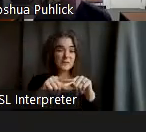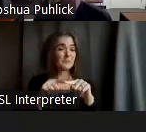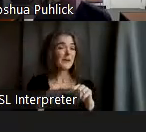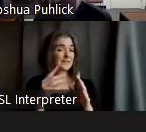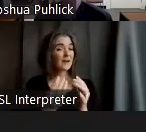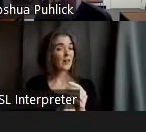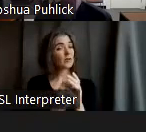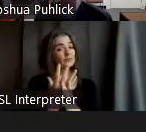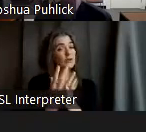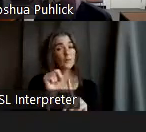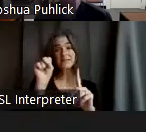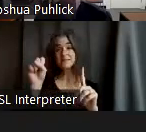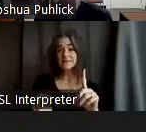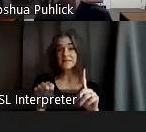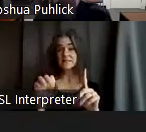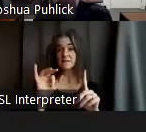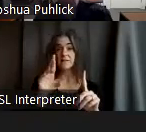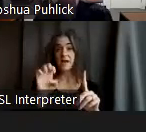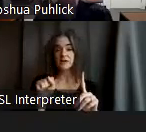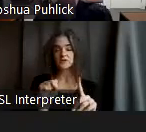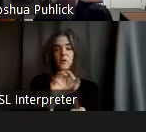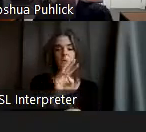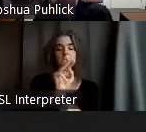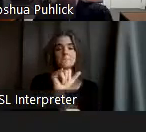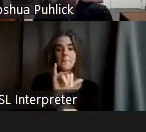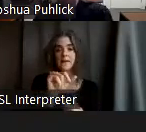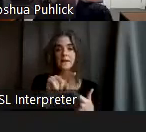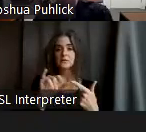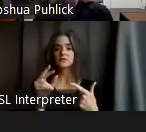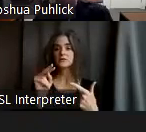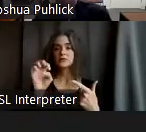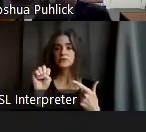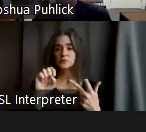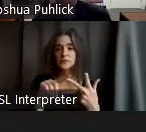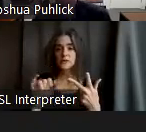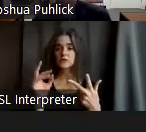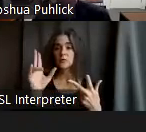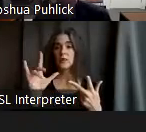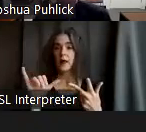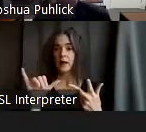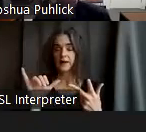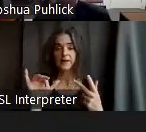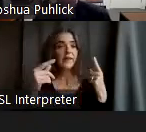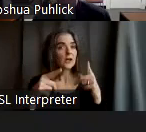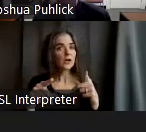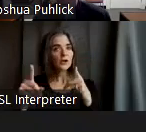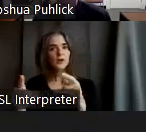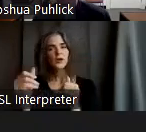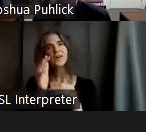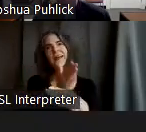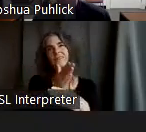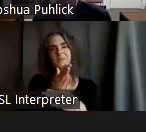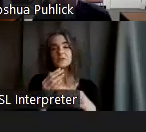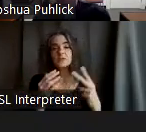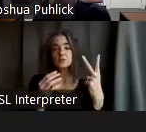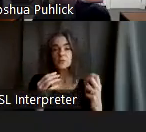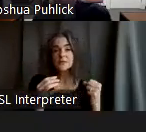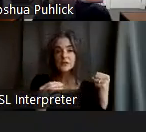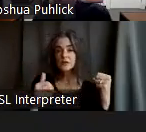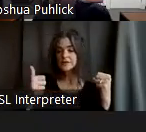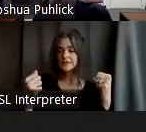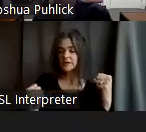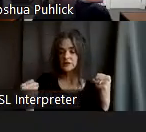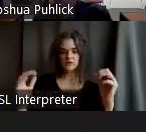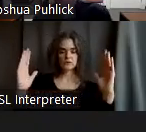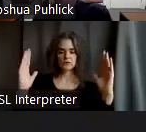fires, so May, June, and July. And they occurred every 2 to 10 years, depending on local